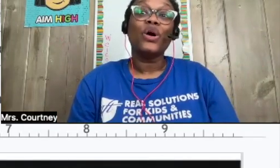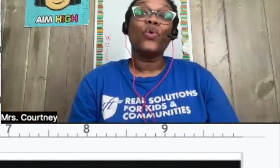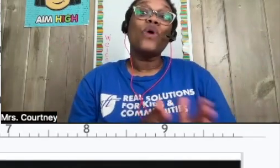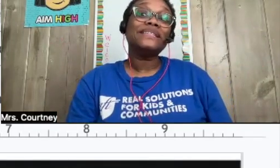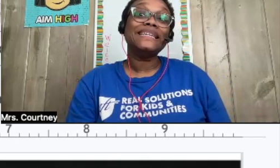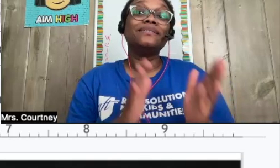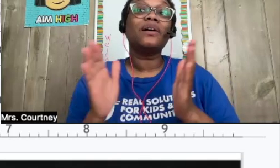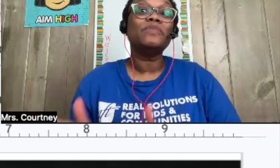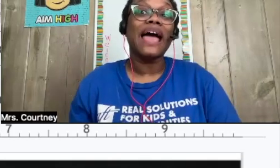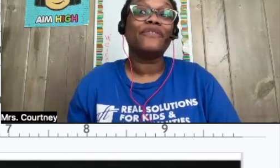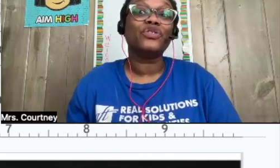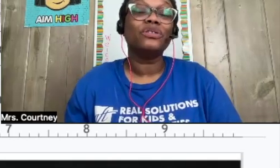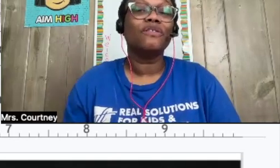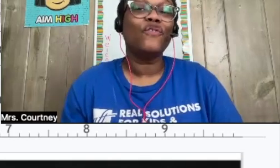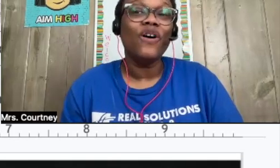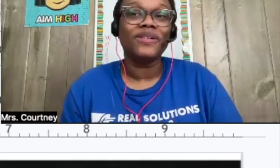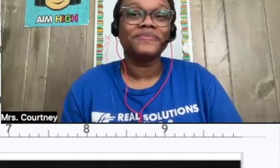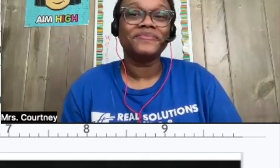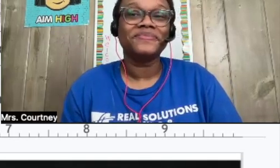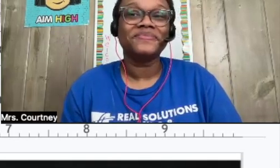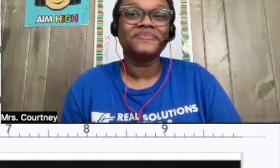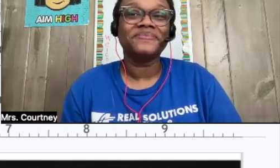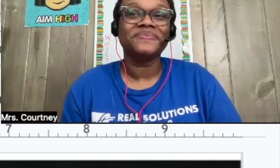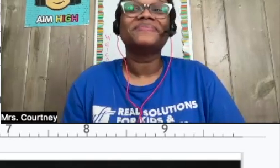Now, what season comes after fall?